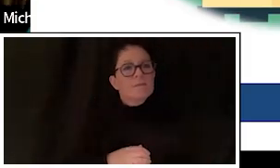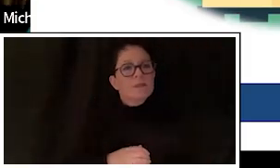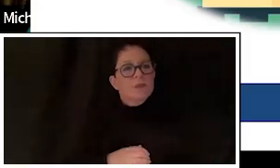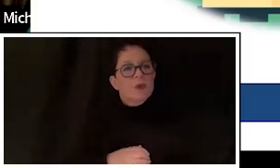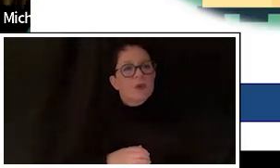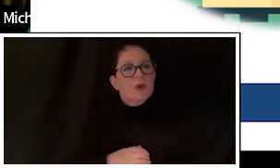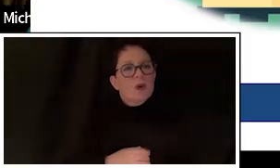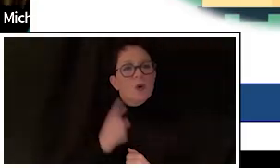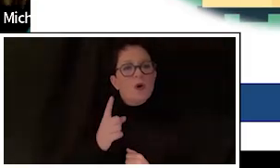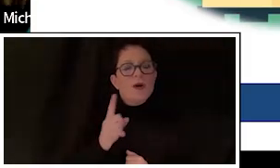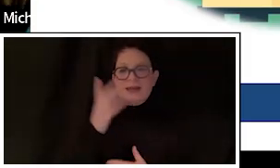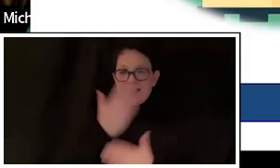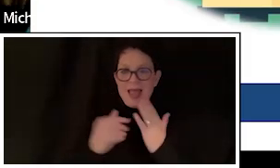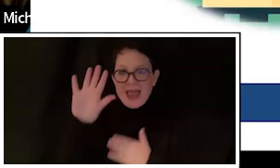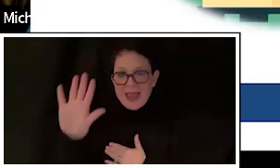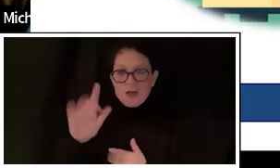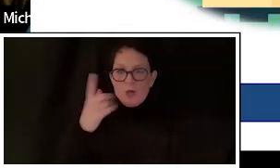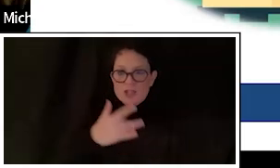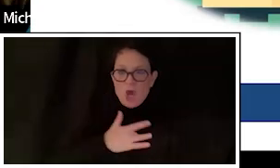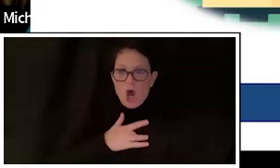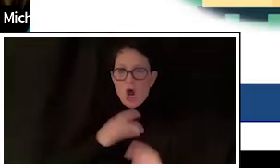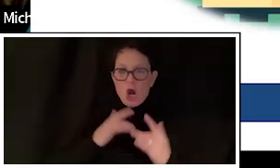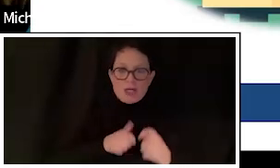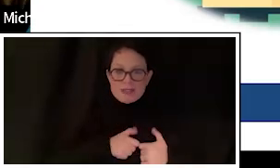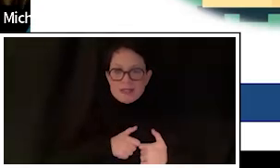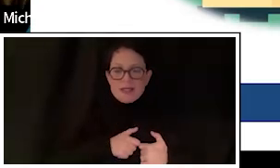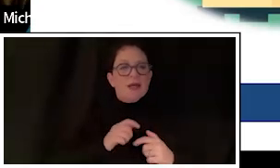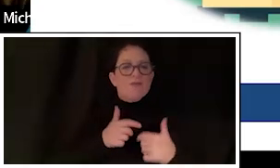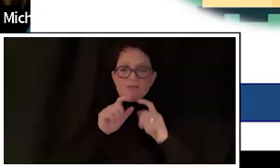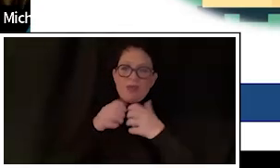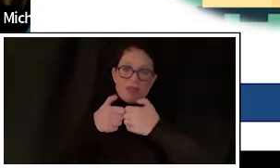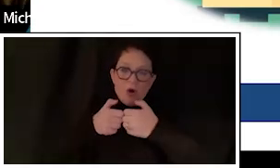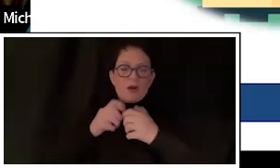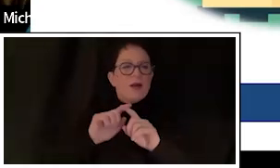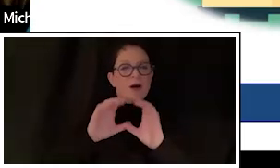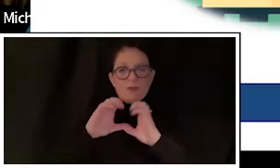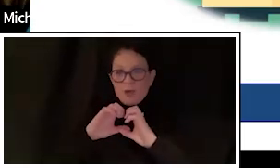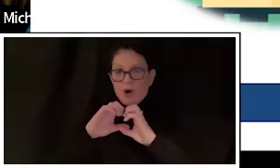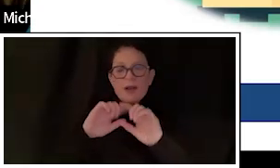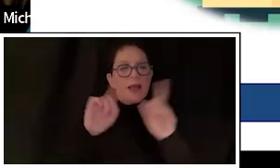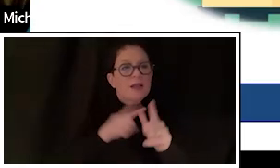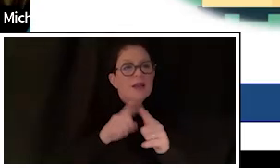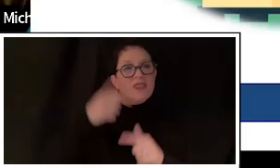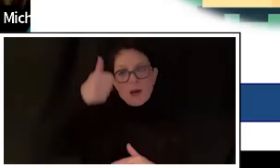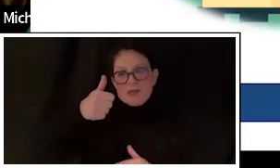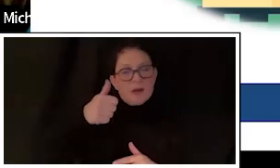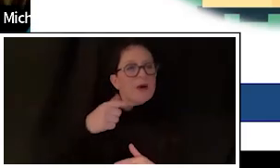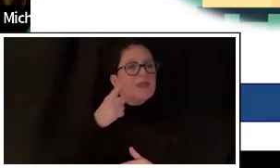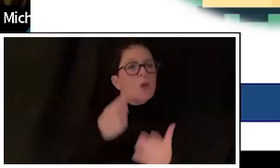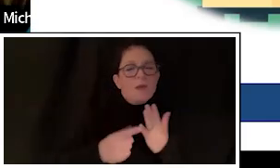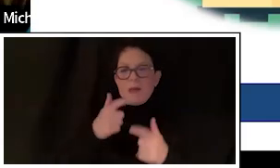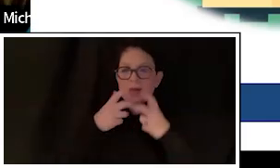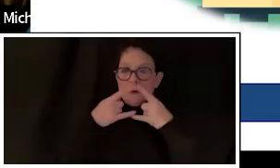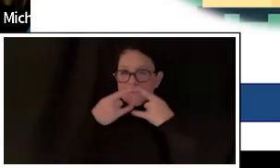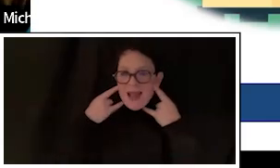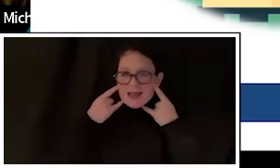One is a hand, one is a heart, one is a thumbs up, and I think one might be a mask. I'm not